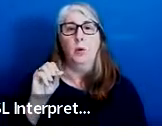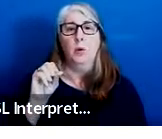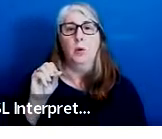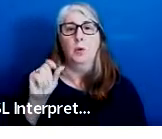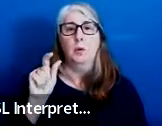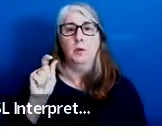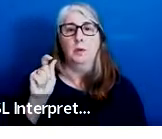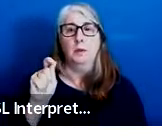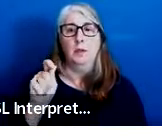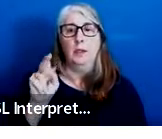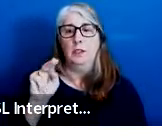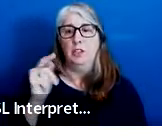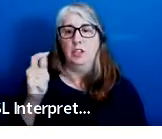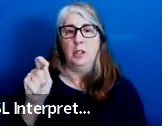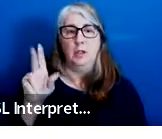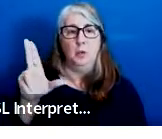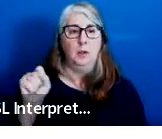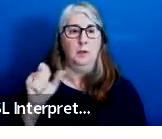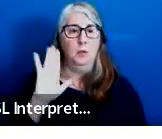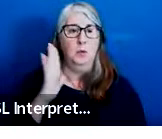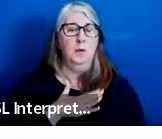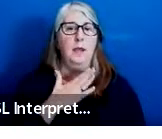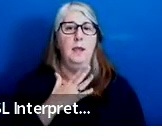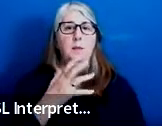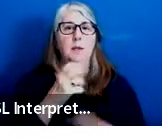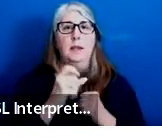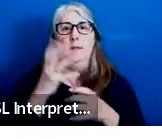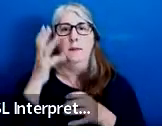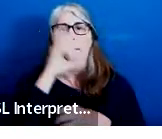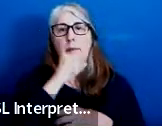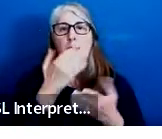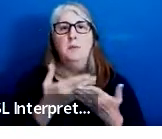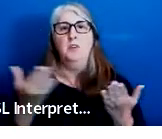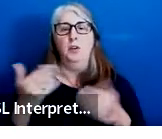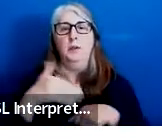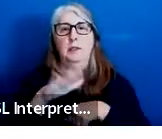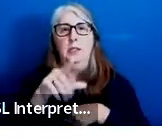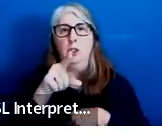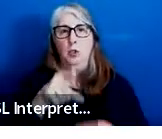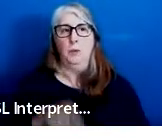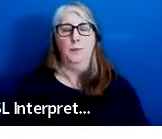co.pg.md.us, and we'll be glad to go ahead and get the missing equipment or materials out to you.